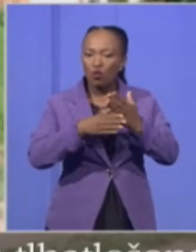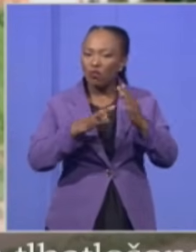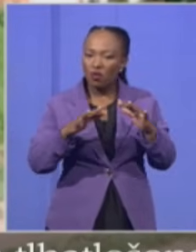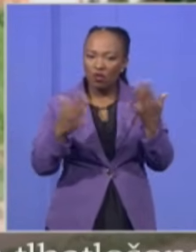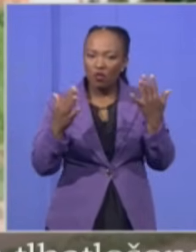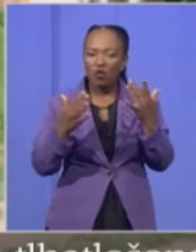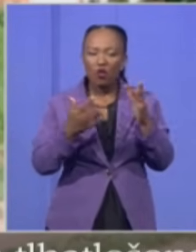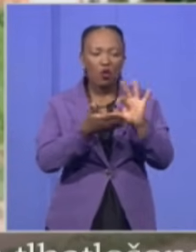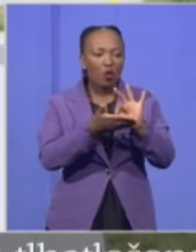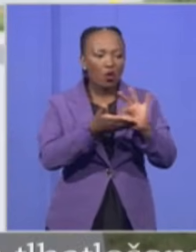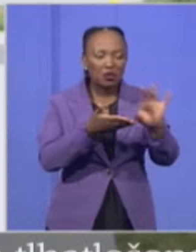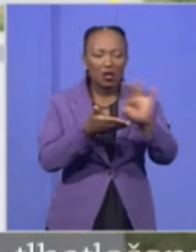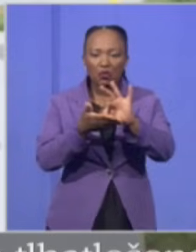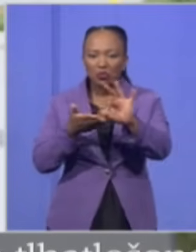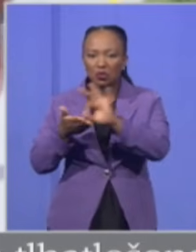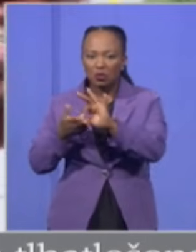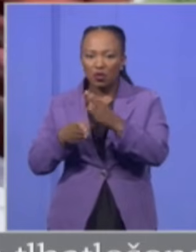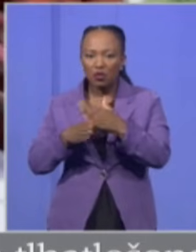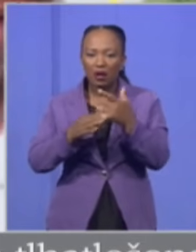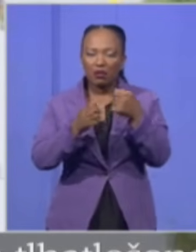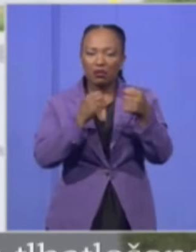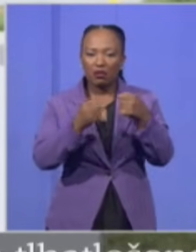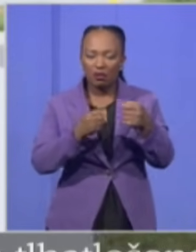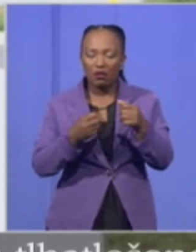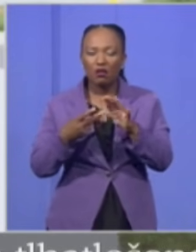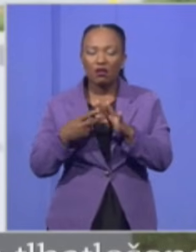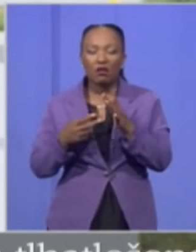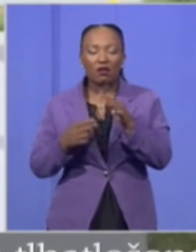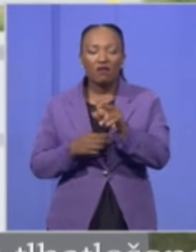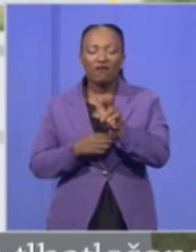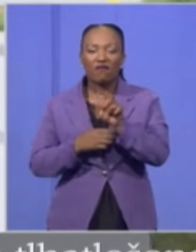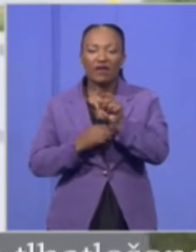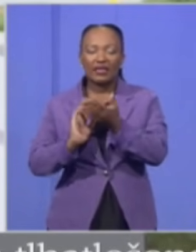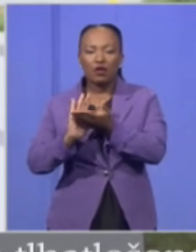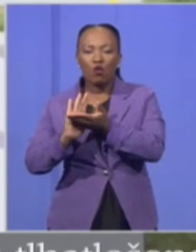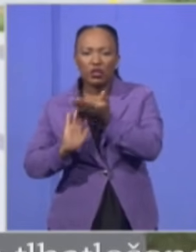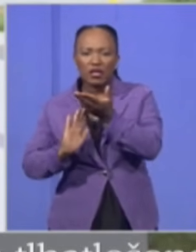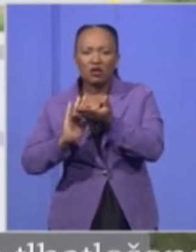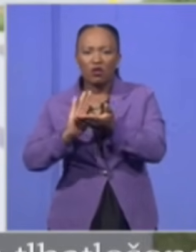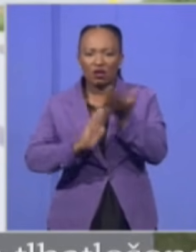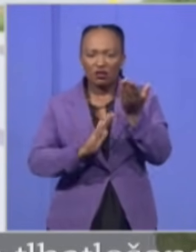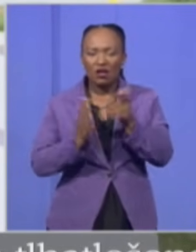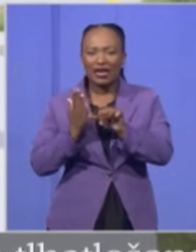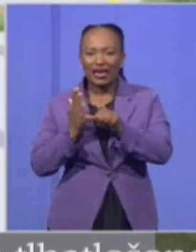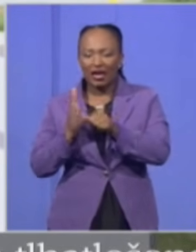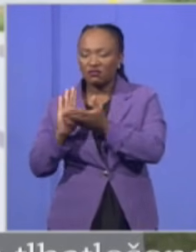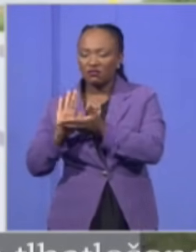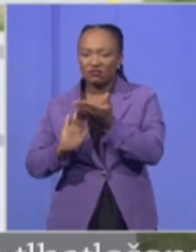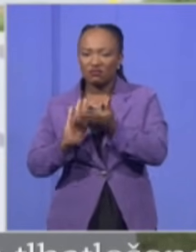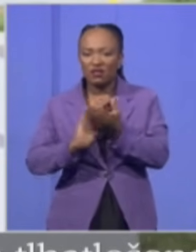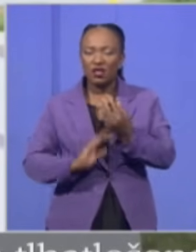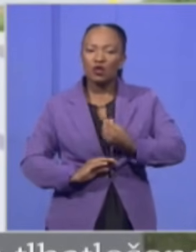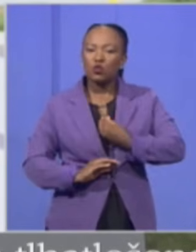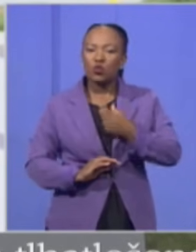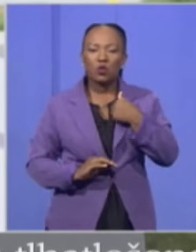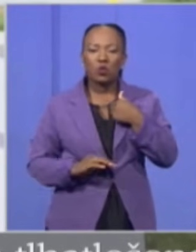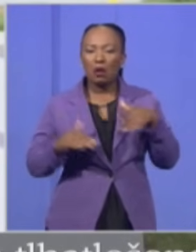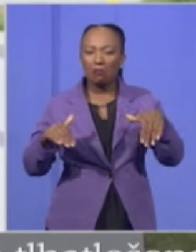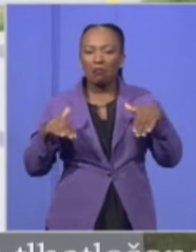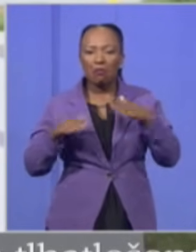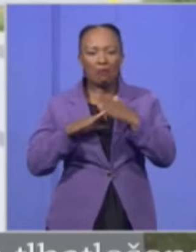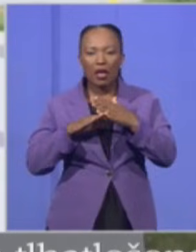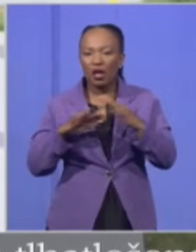dilo di a godimo mo tabeng ya grant o tlo oketša mara rena is youth a rena mebereko